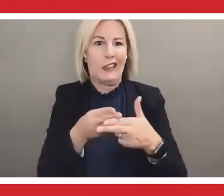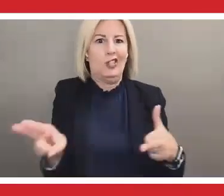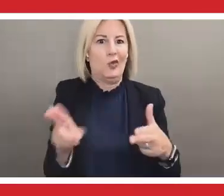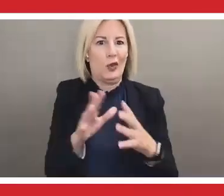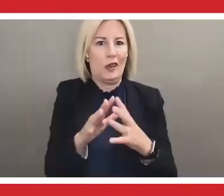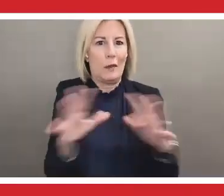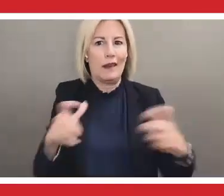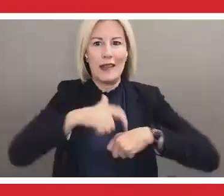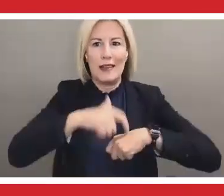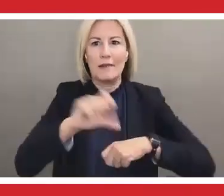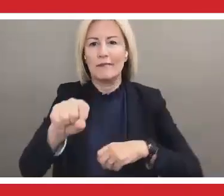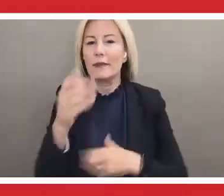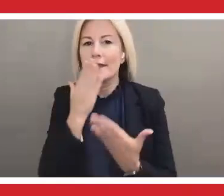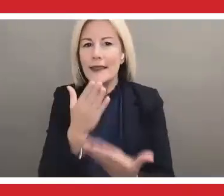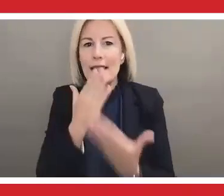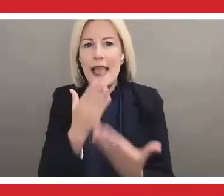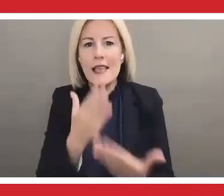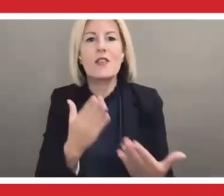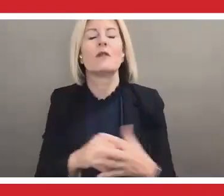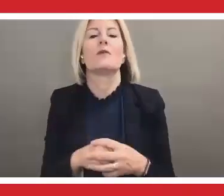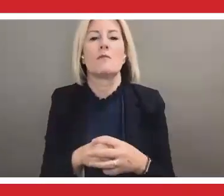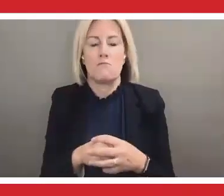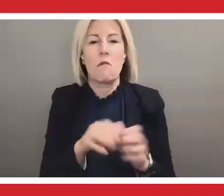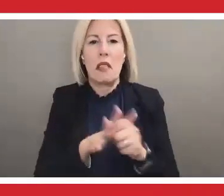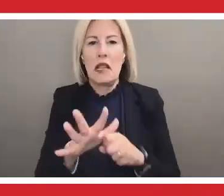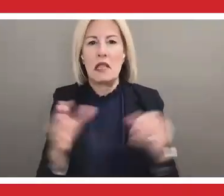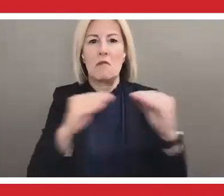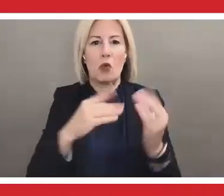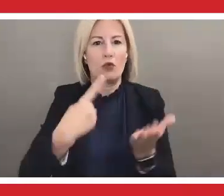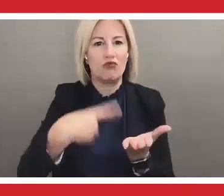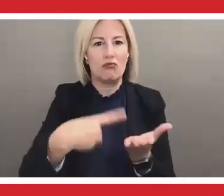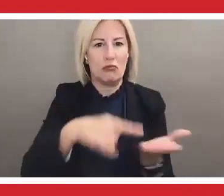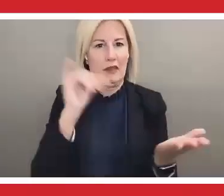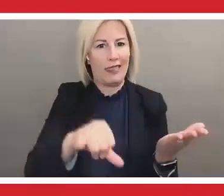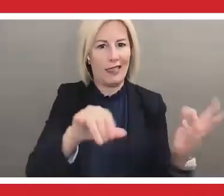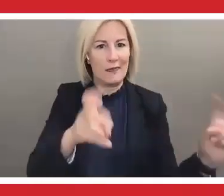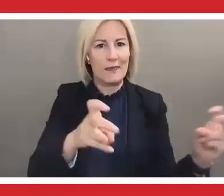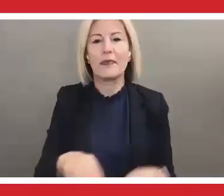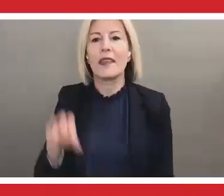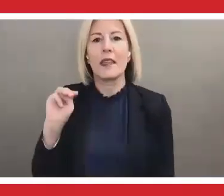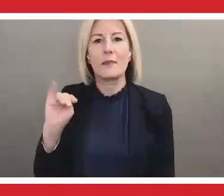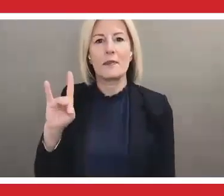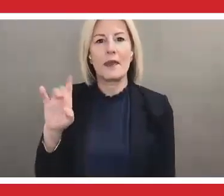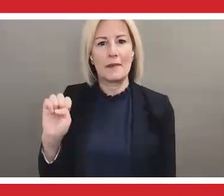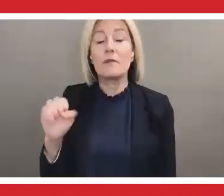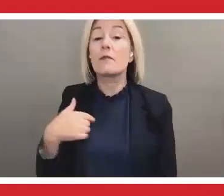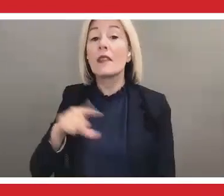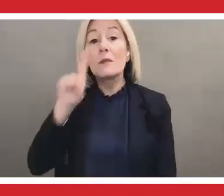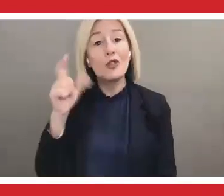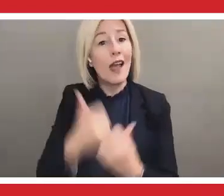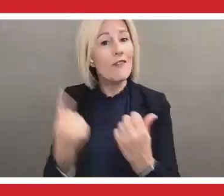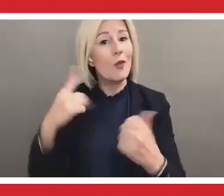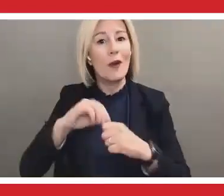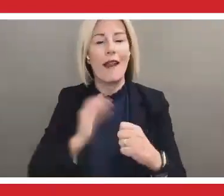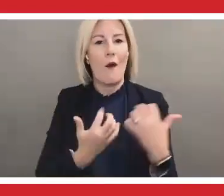so much for sharing. Plenty more to talk on that. Mike, I'm sure everybody in our audience is super keen to